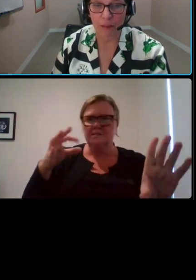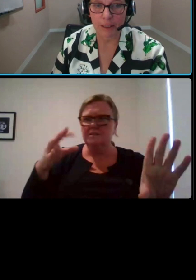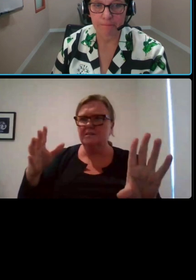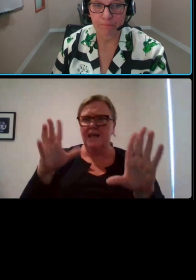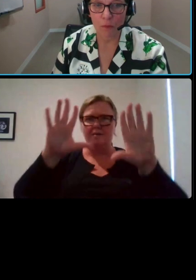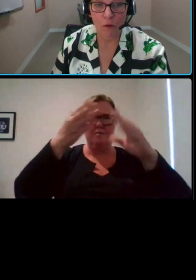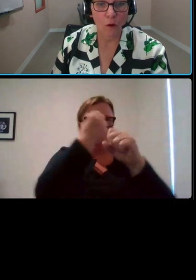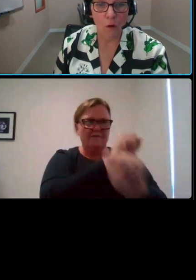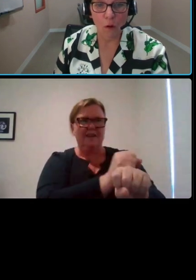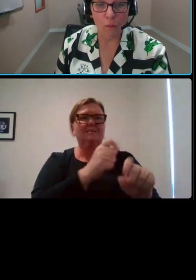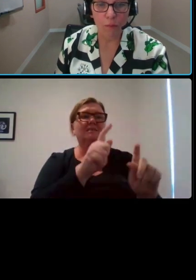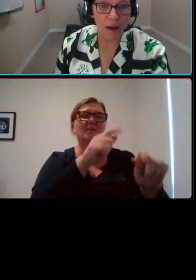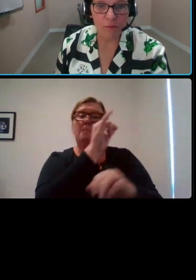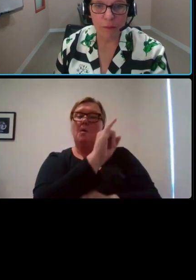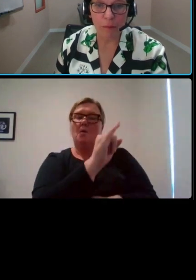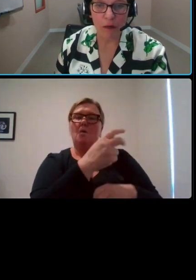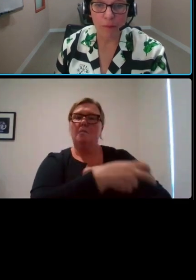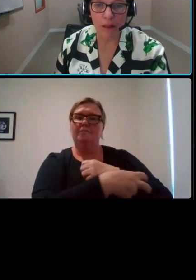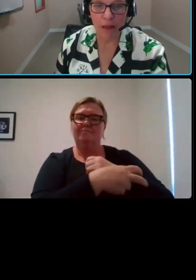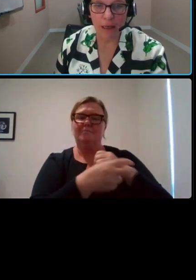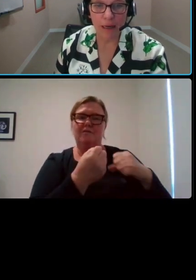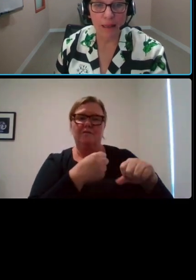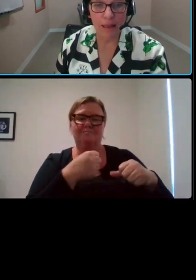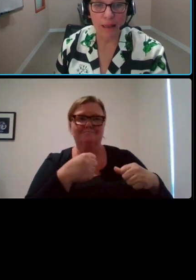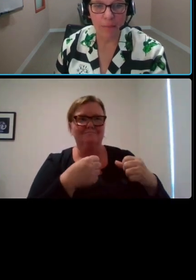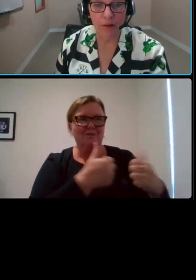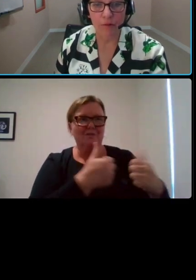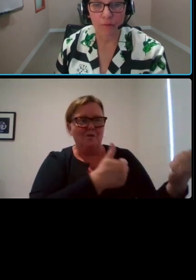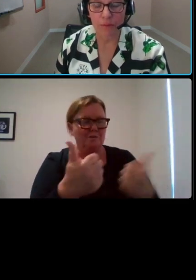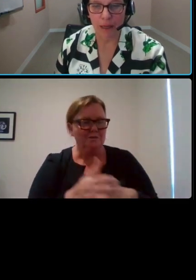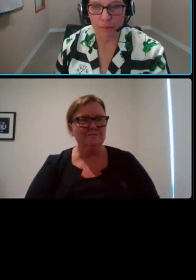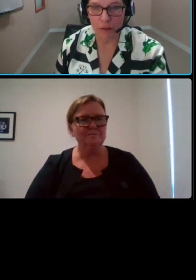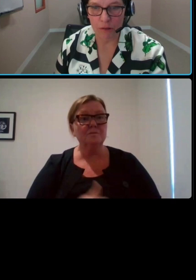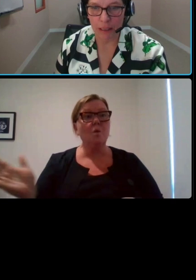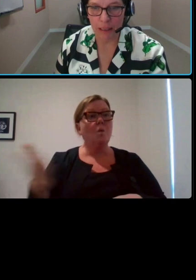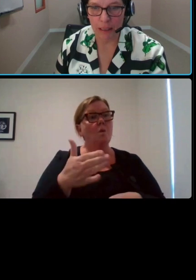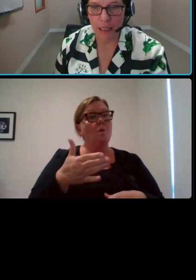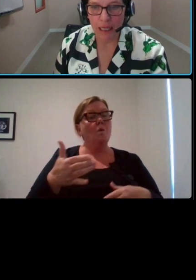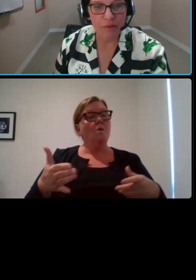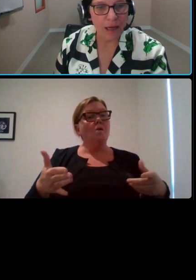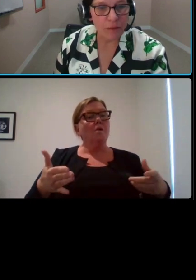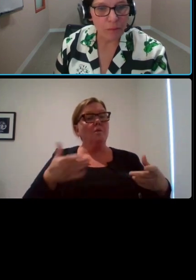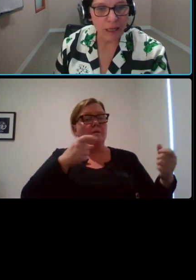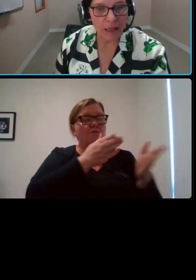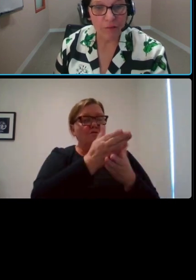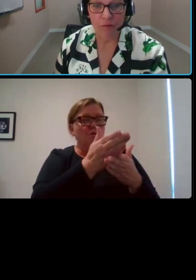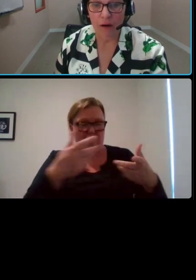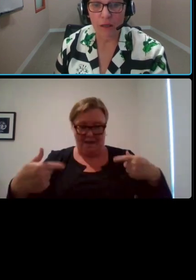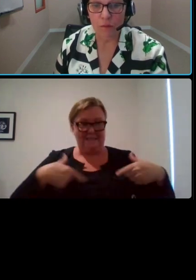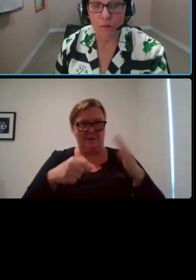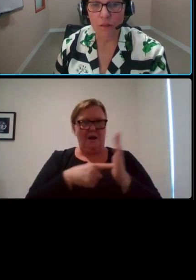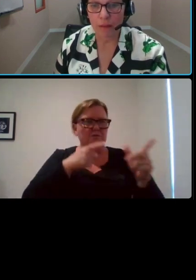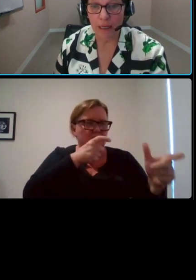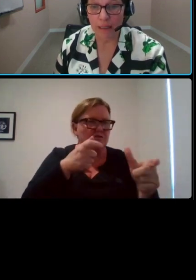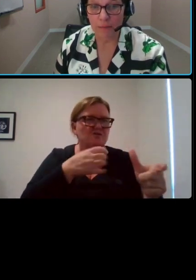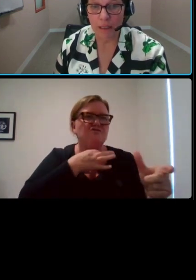provider performance. All providers will be monitored by the regulator and the department through risk-based monitoring. Information will be gathered from